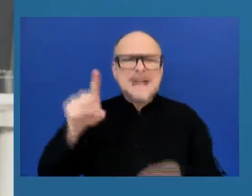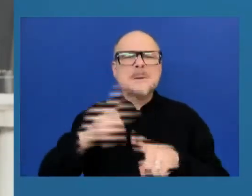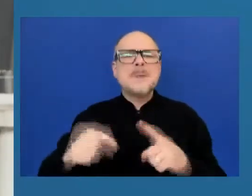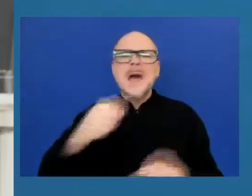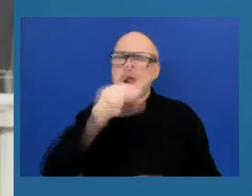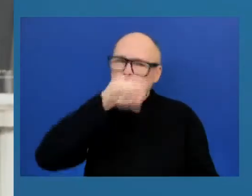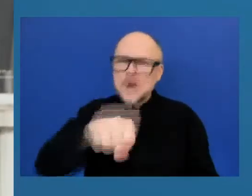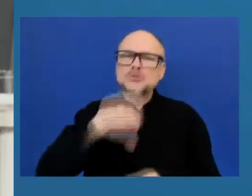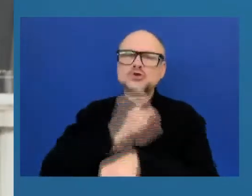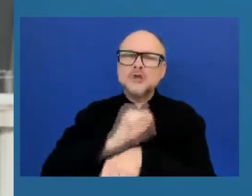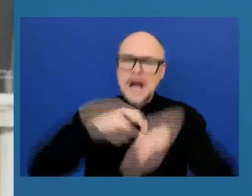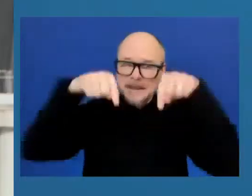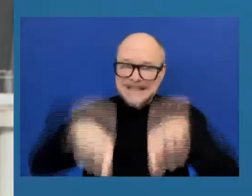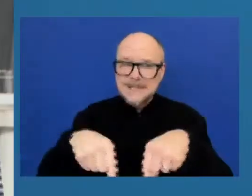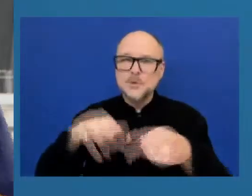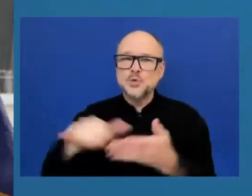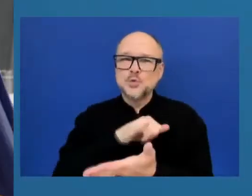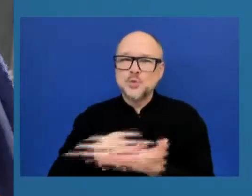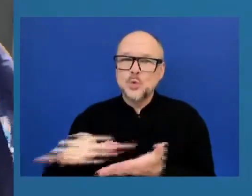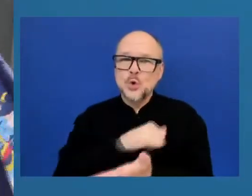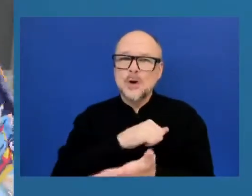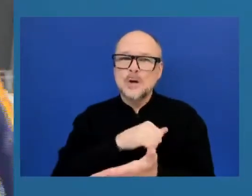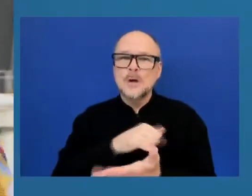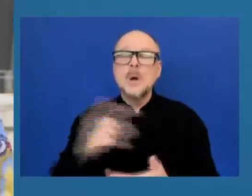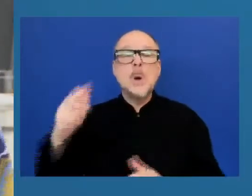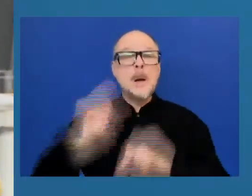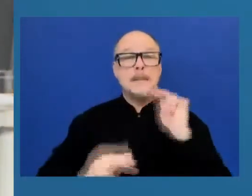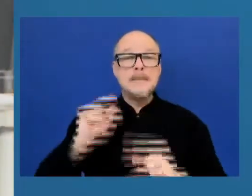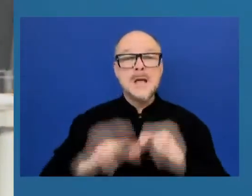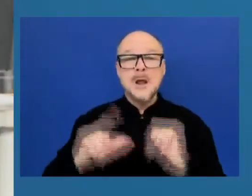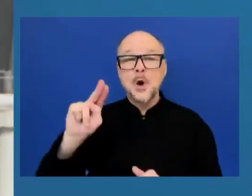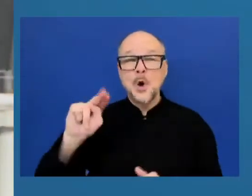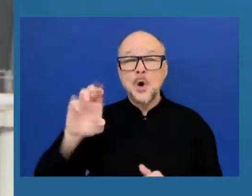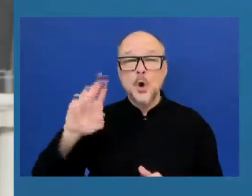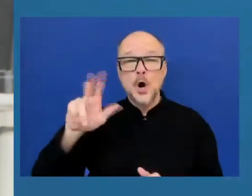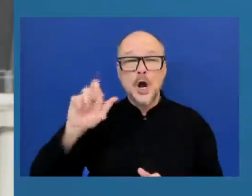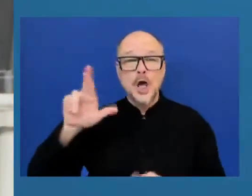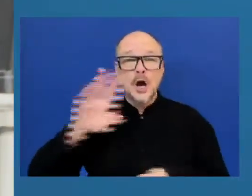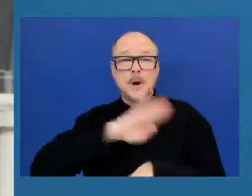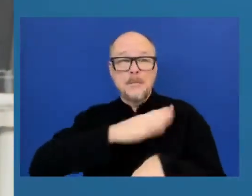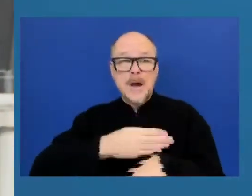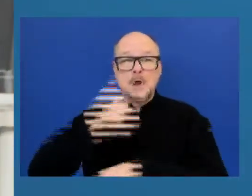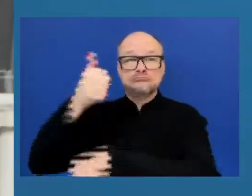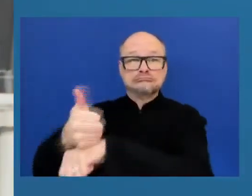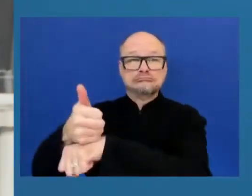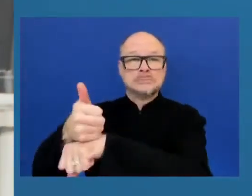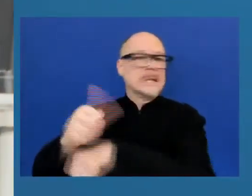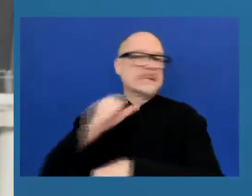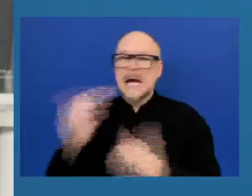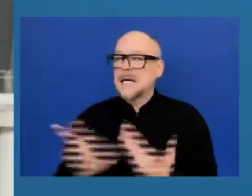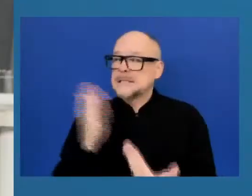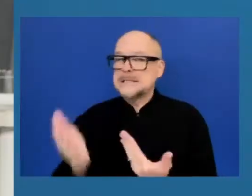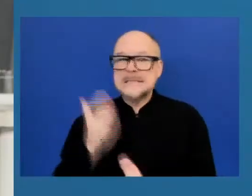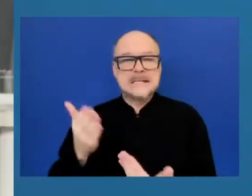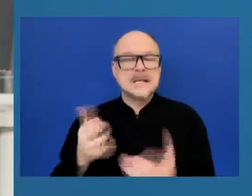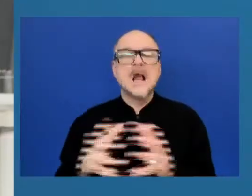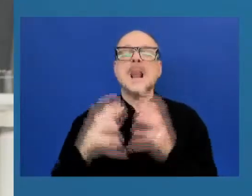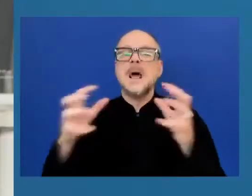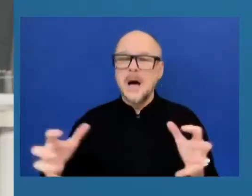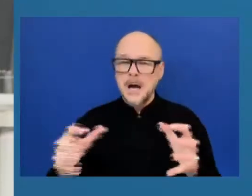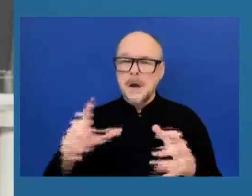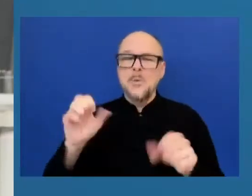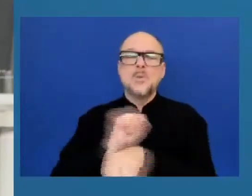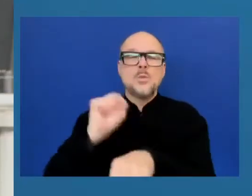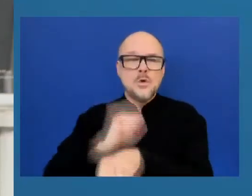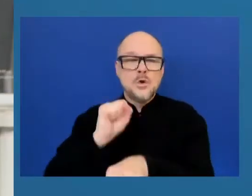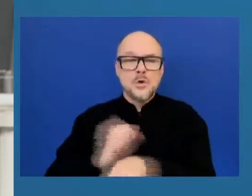that. Building a nuclear plant is not easy. It takes a lot of labor. It takes a lot of labor jobs. But it's not